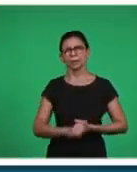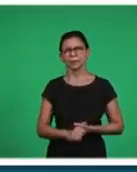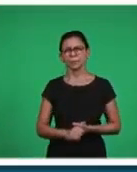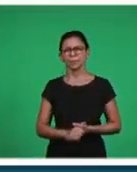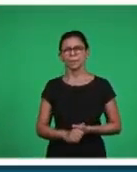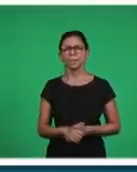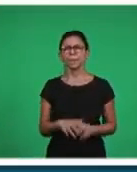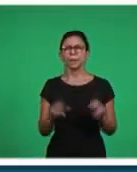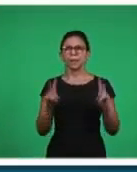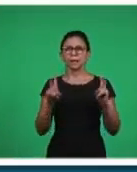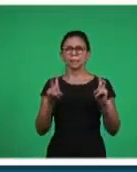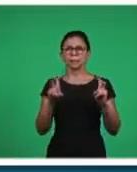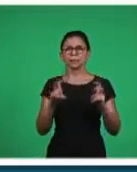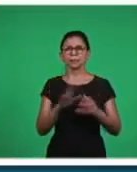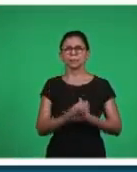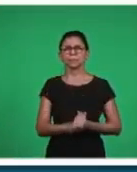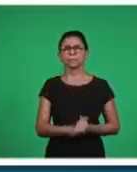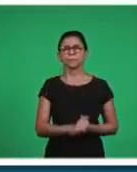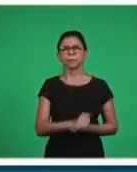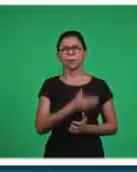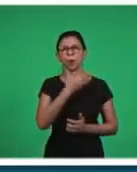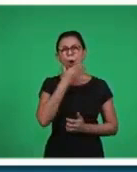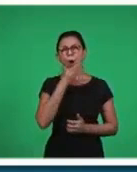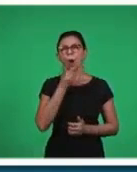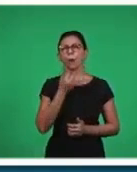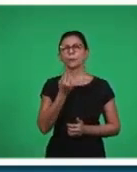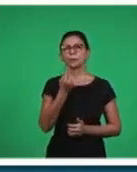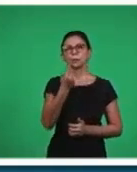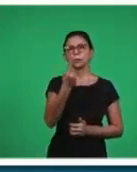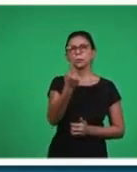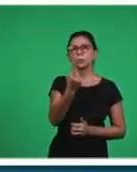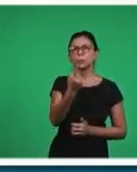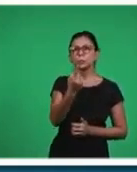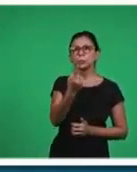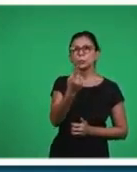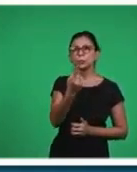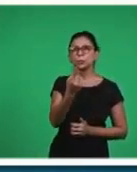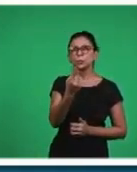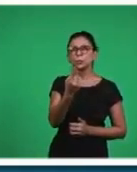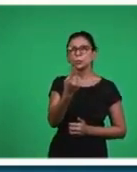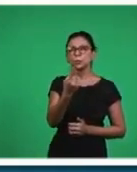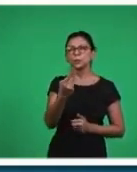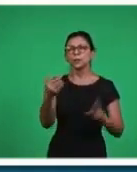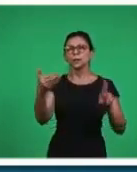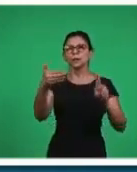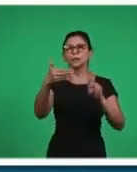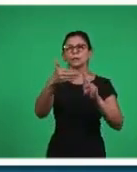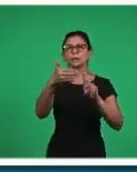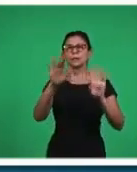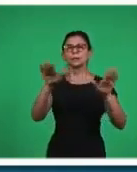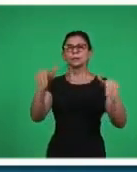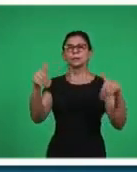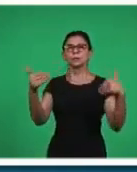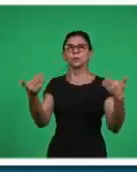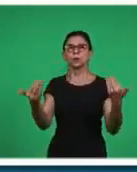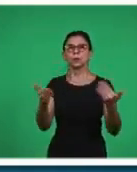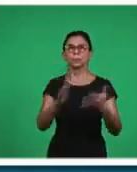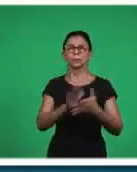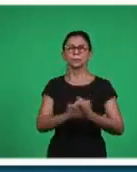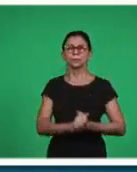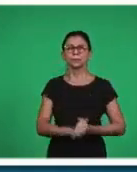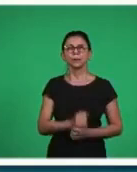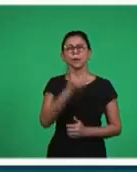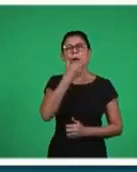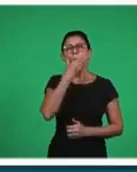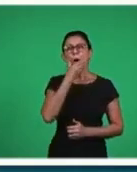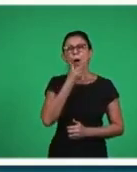to whom is referred the expression, a certain man. Identify prophetically to whom it is referred